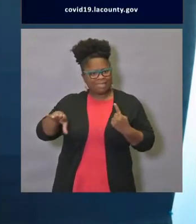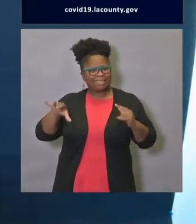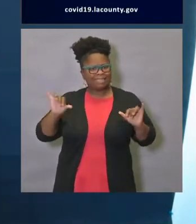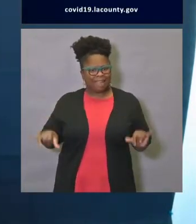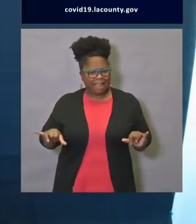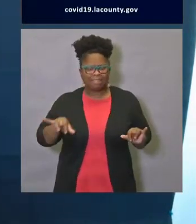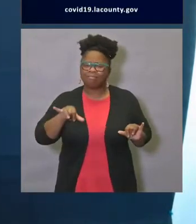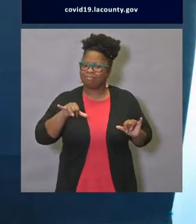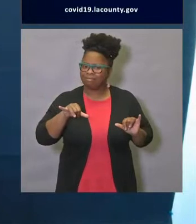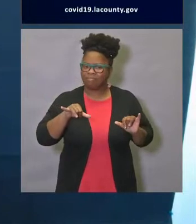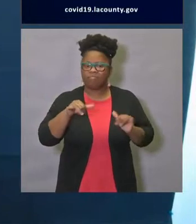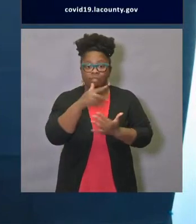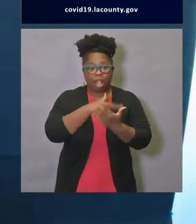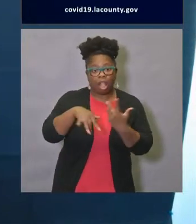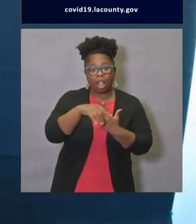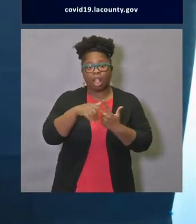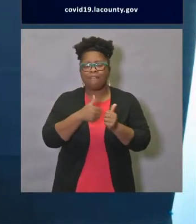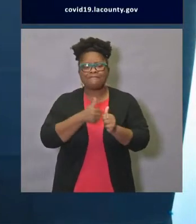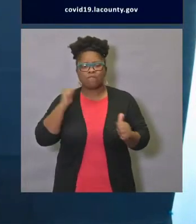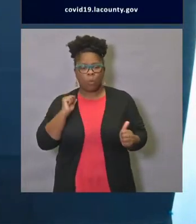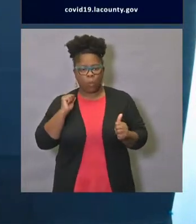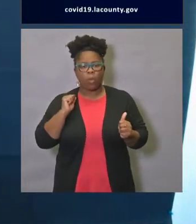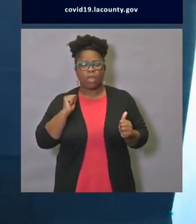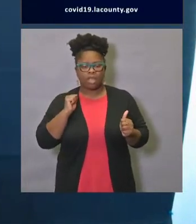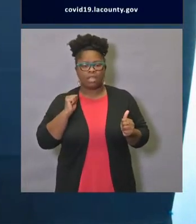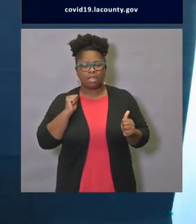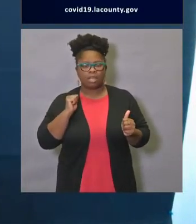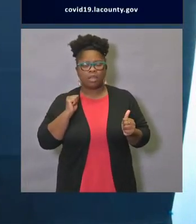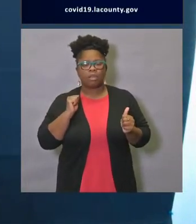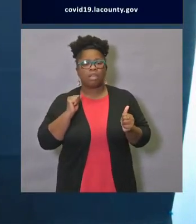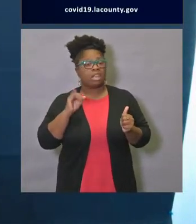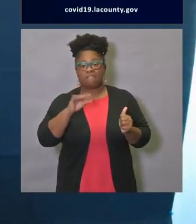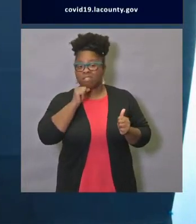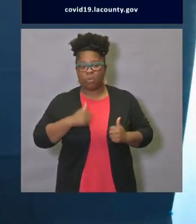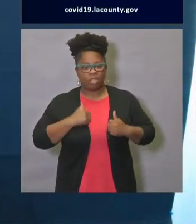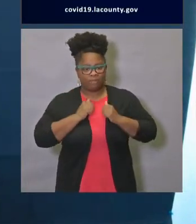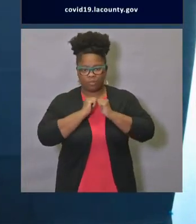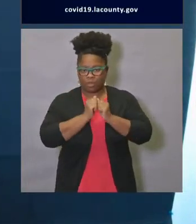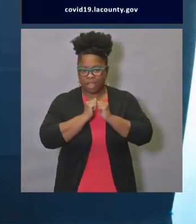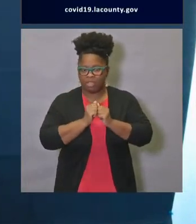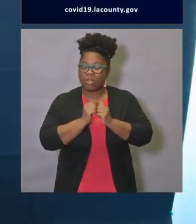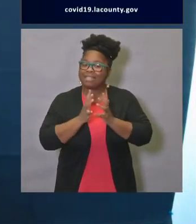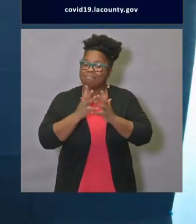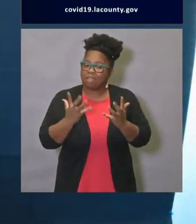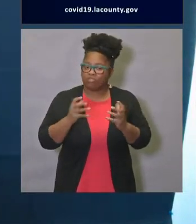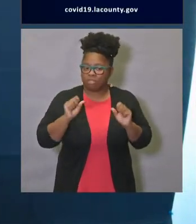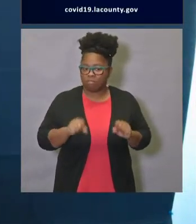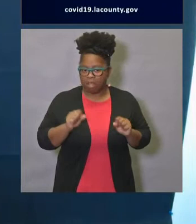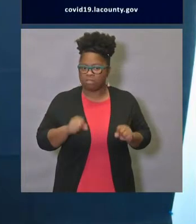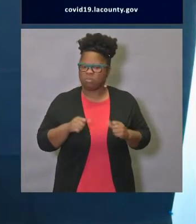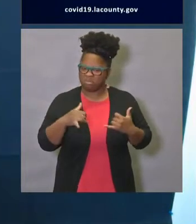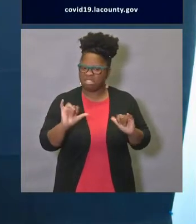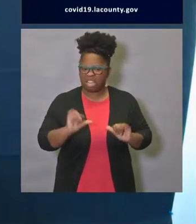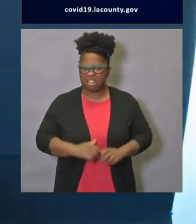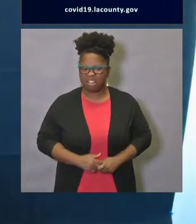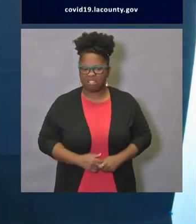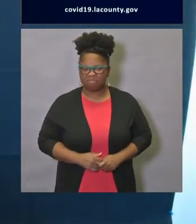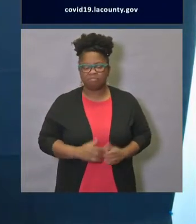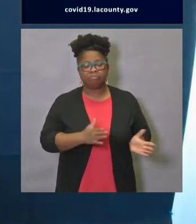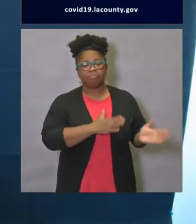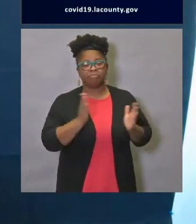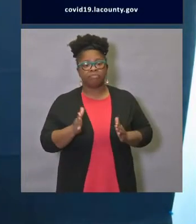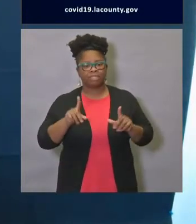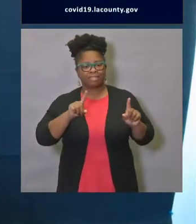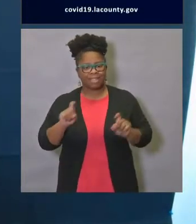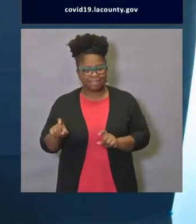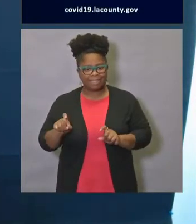avoiding interactions with those outside of your household to the greatest extent feasible. Now on testing, we